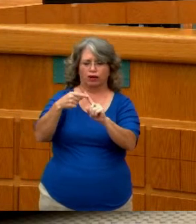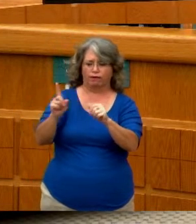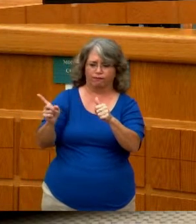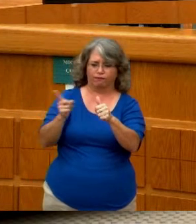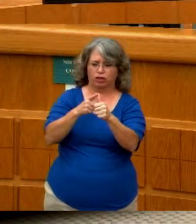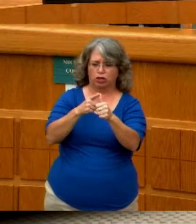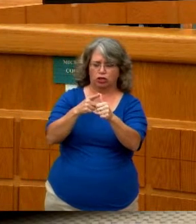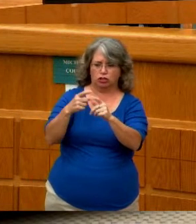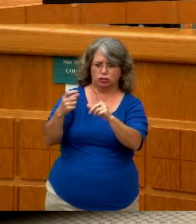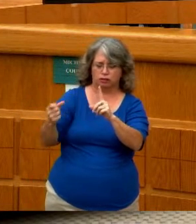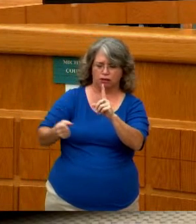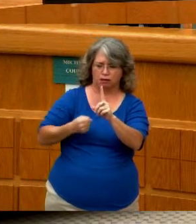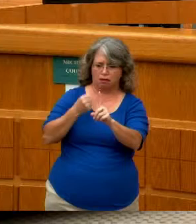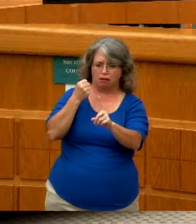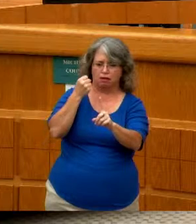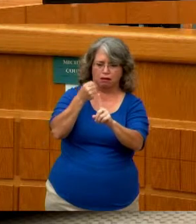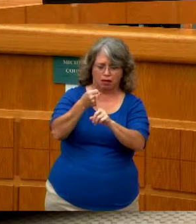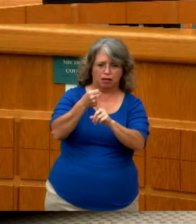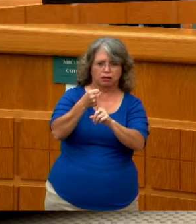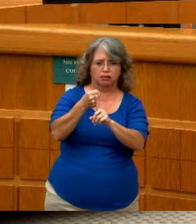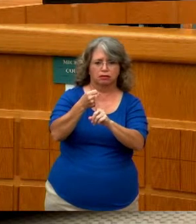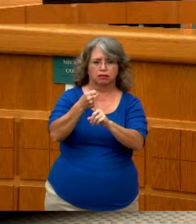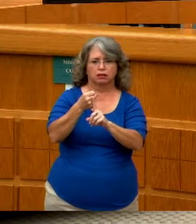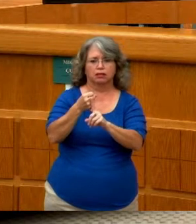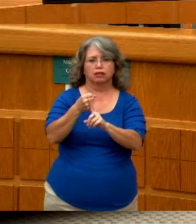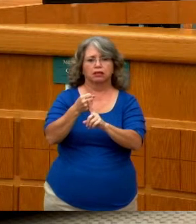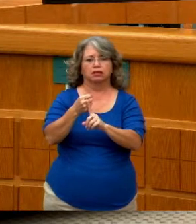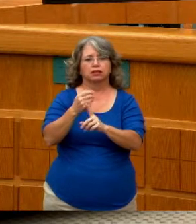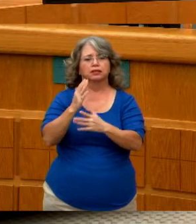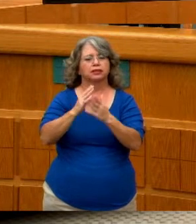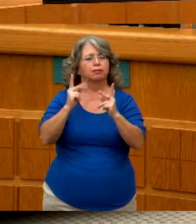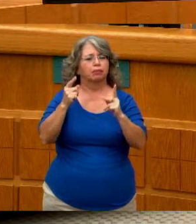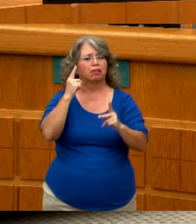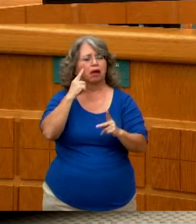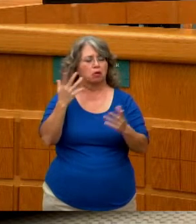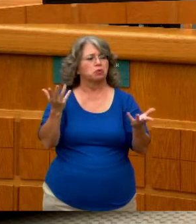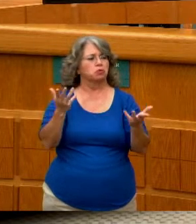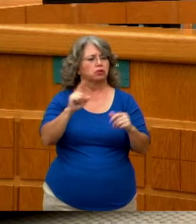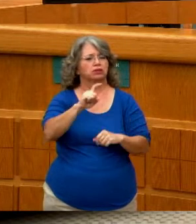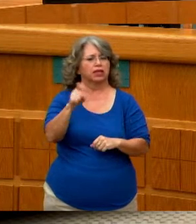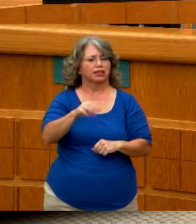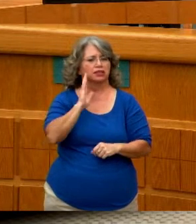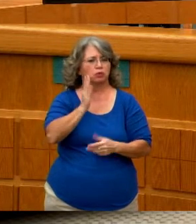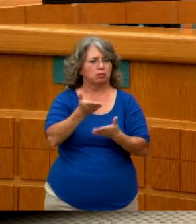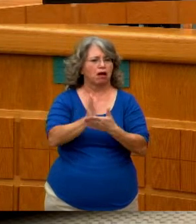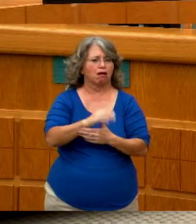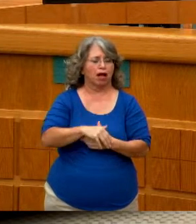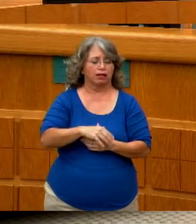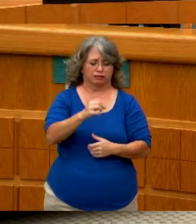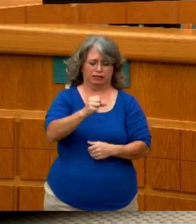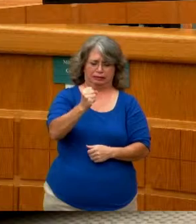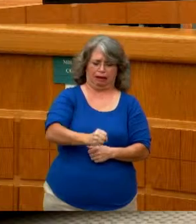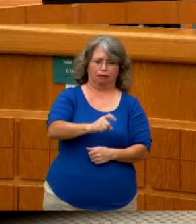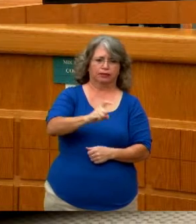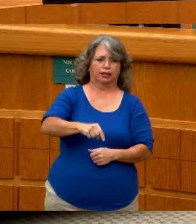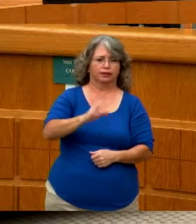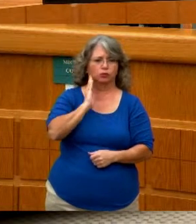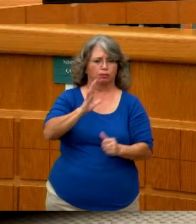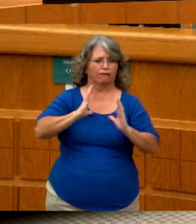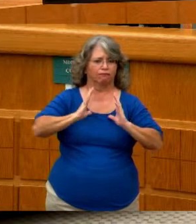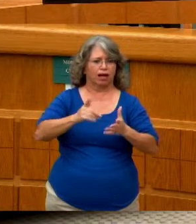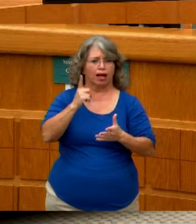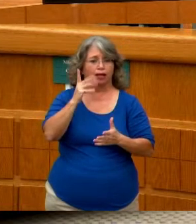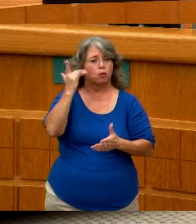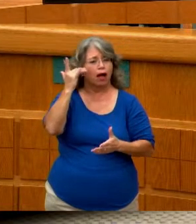were skating through this. I remember when it first came over, I'm sure that some of the members of the community heard, Texas is going to be okay,